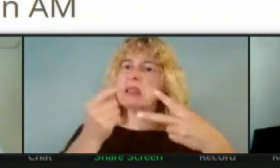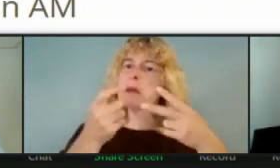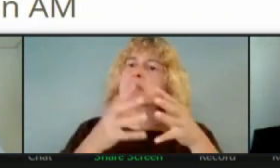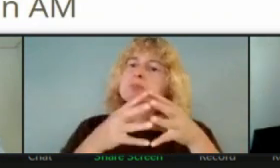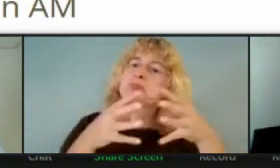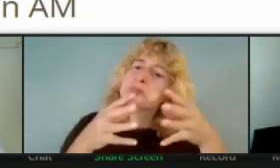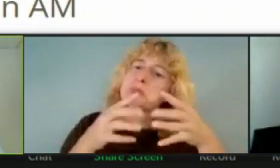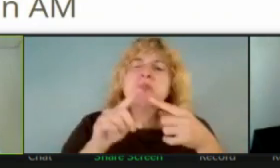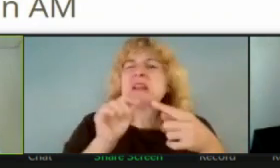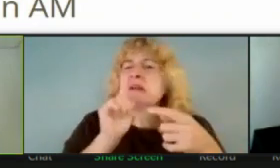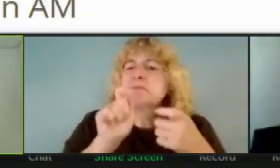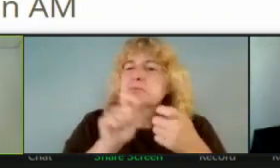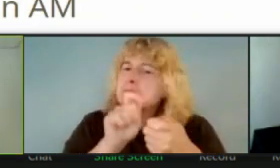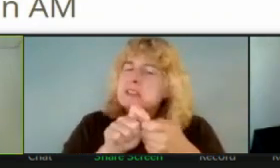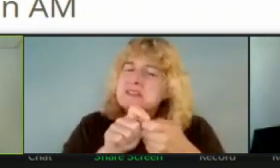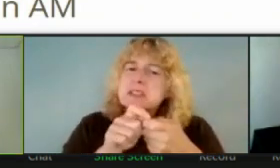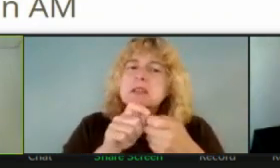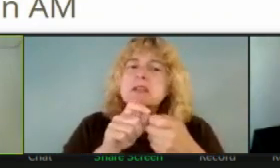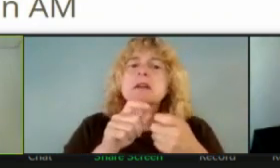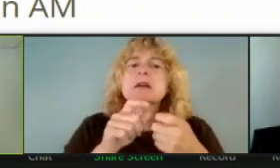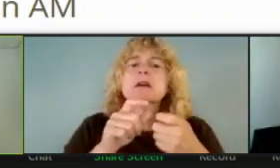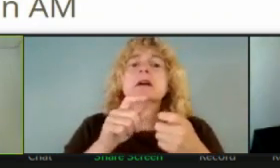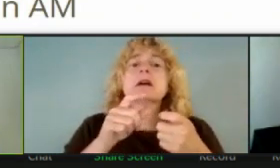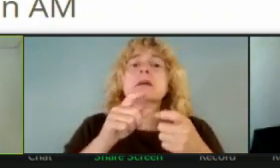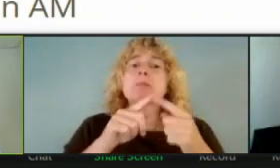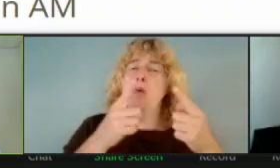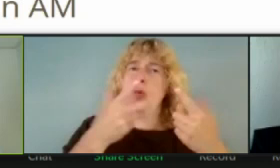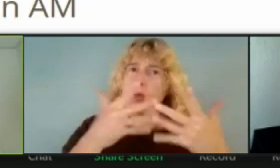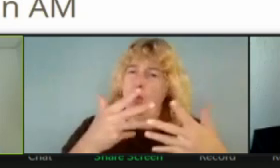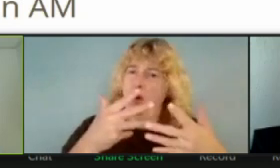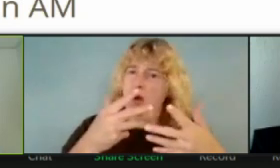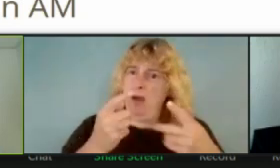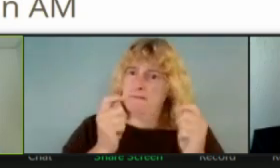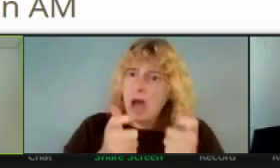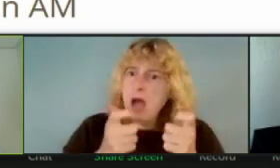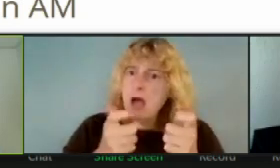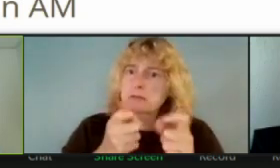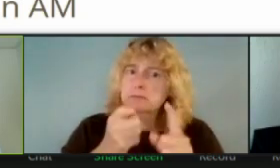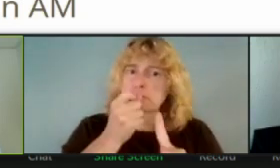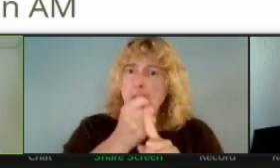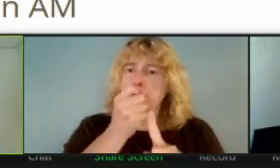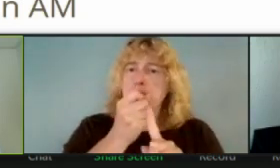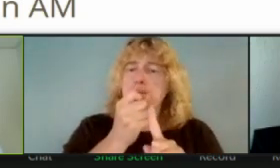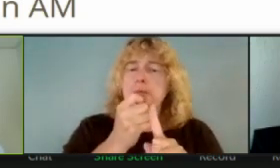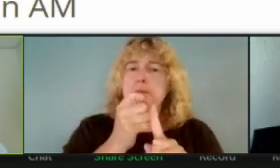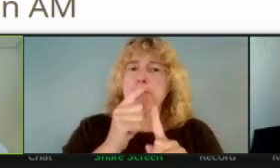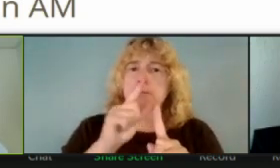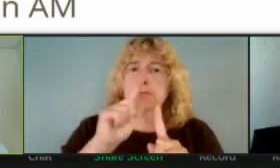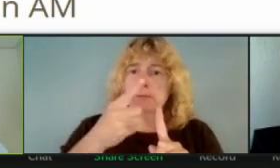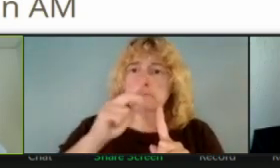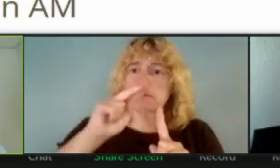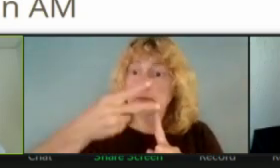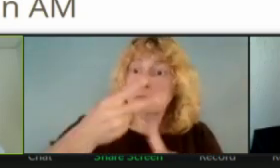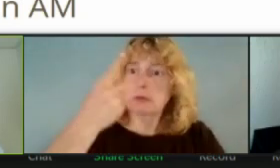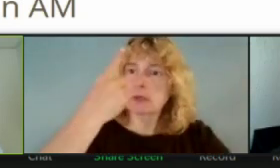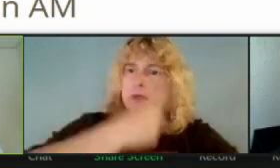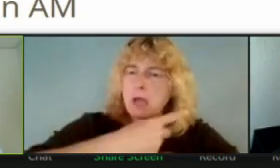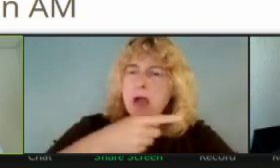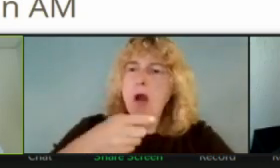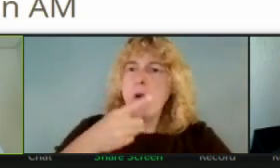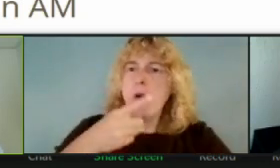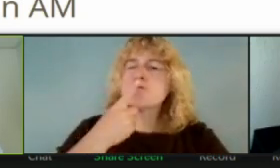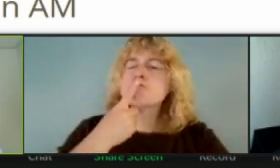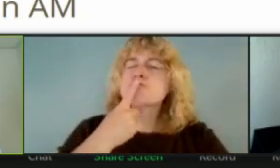course, he developed on the second day of his hospitalization, red eyes. And I tried to put a picture